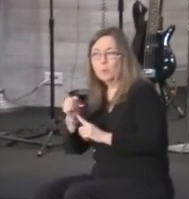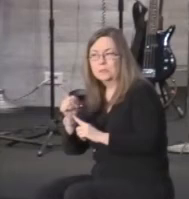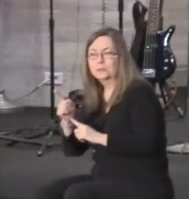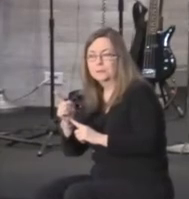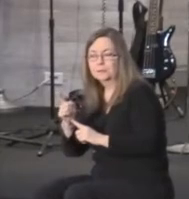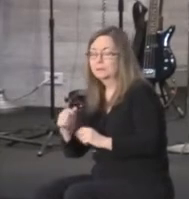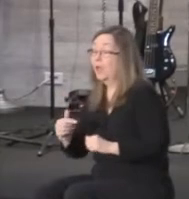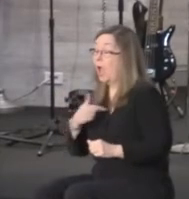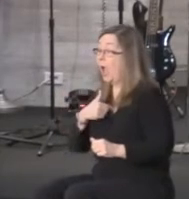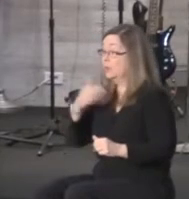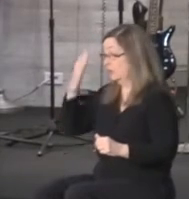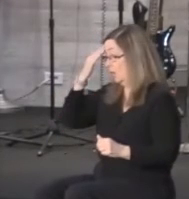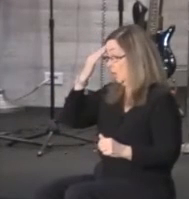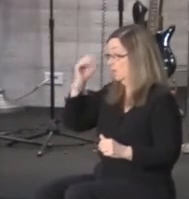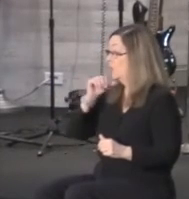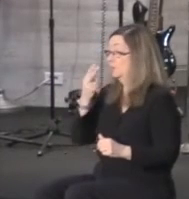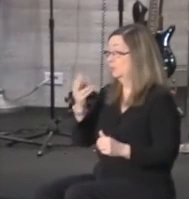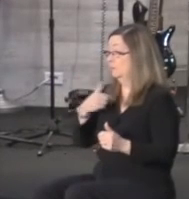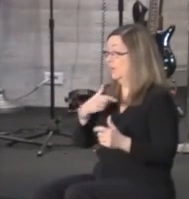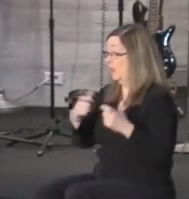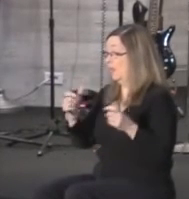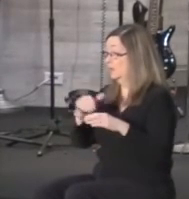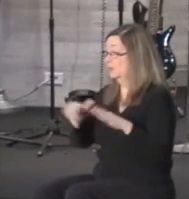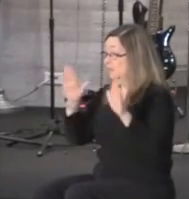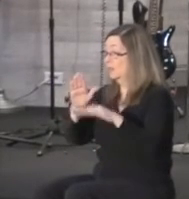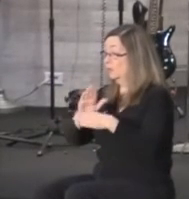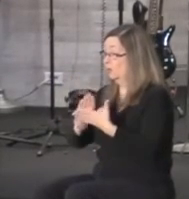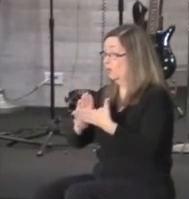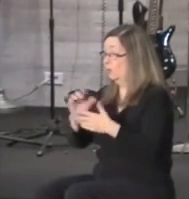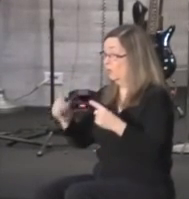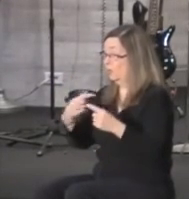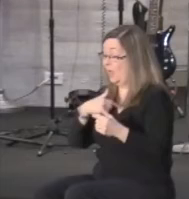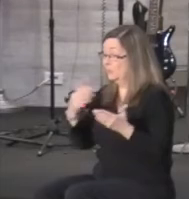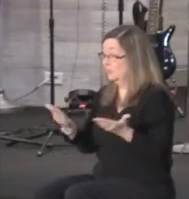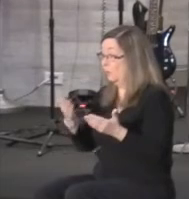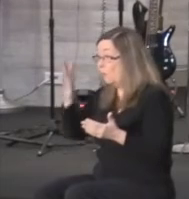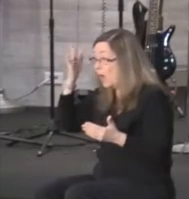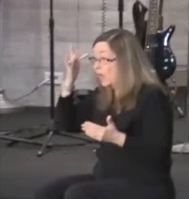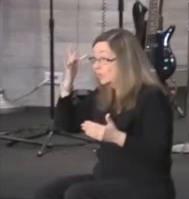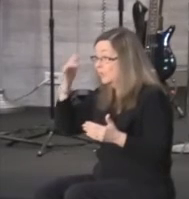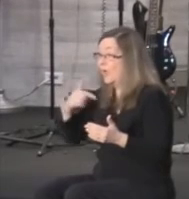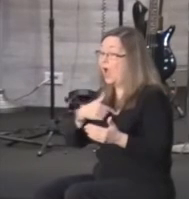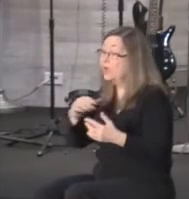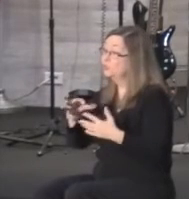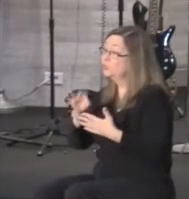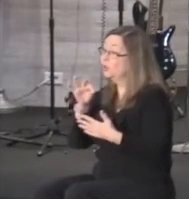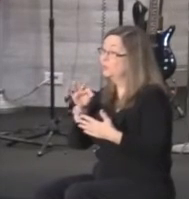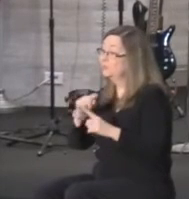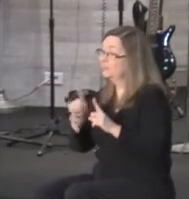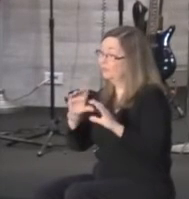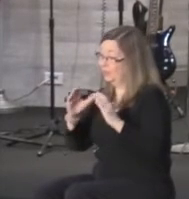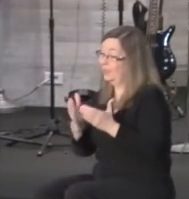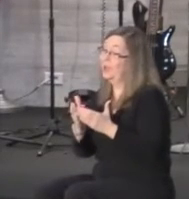And I know you didn't see me a lot in Sunday school when I was here. You know why? Because the class I chose was different